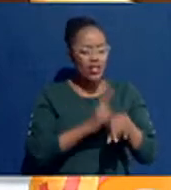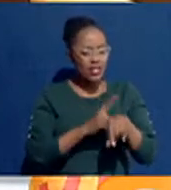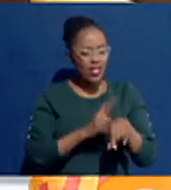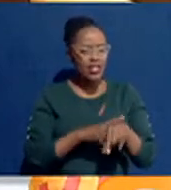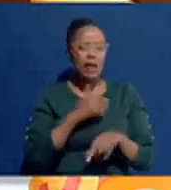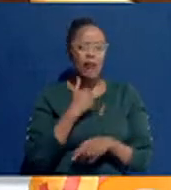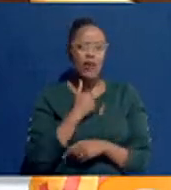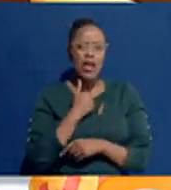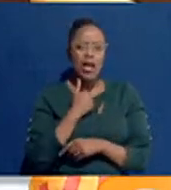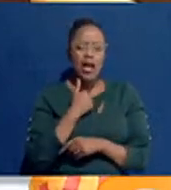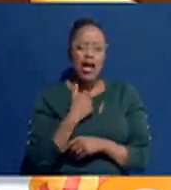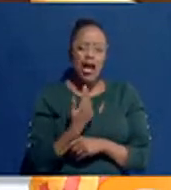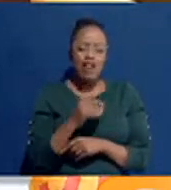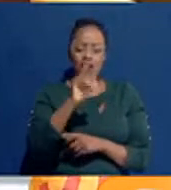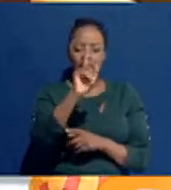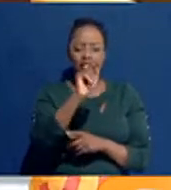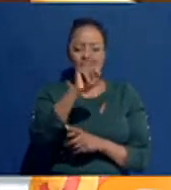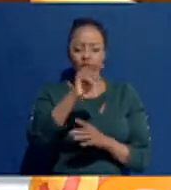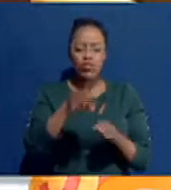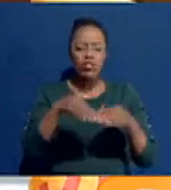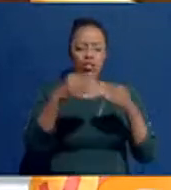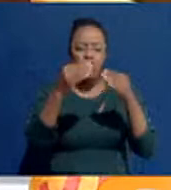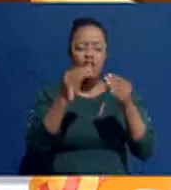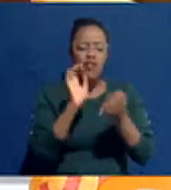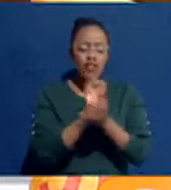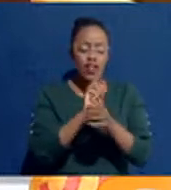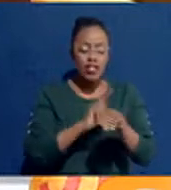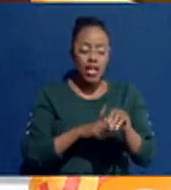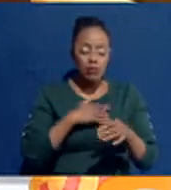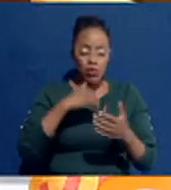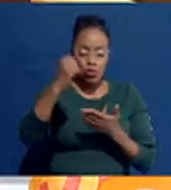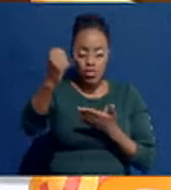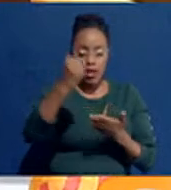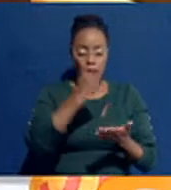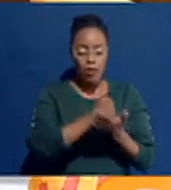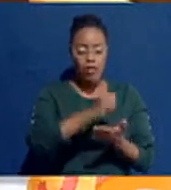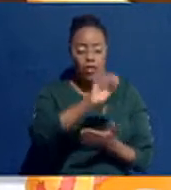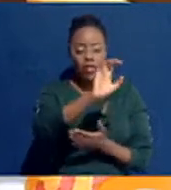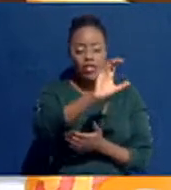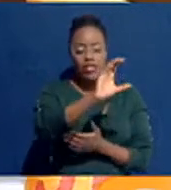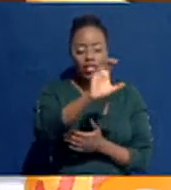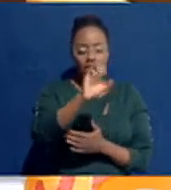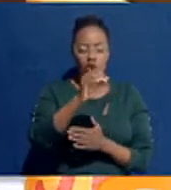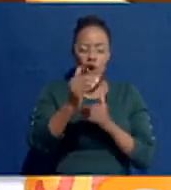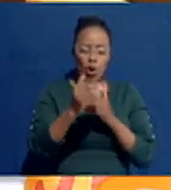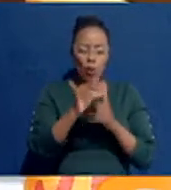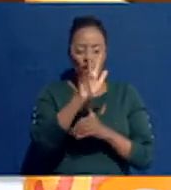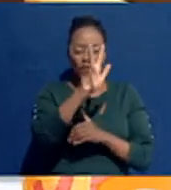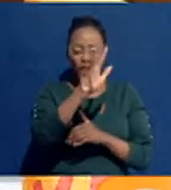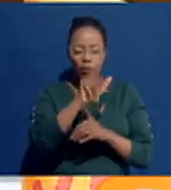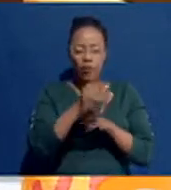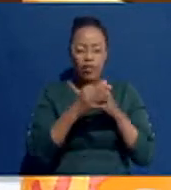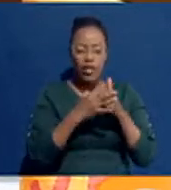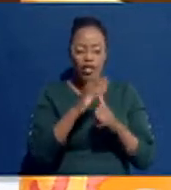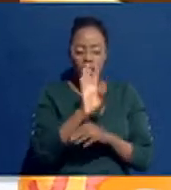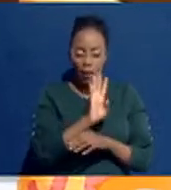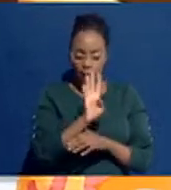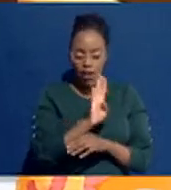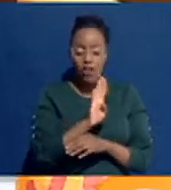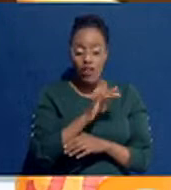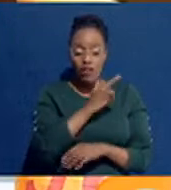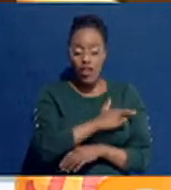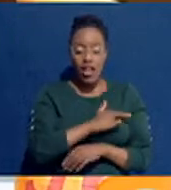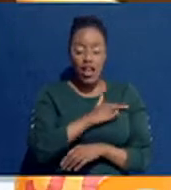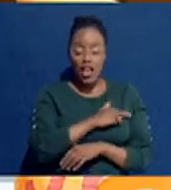was a tender that was to be given in prison. Immediately, I was appointed the CEO, almost 3.8 billion. And luckily, we